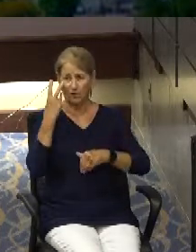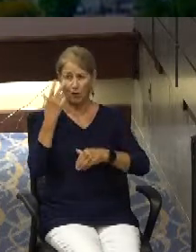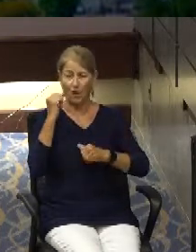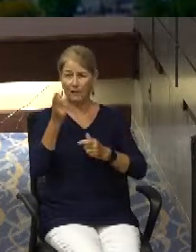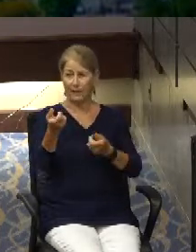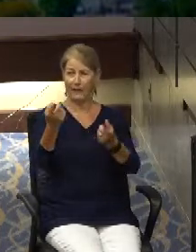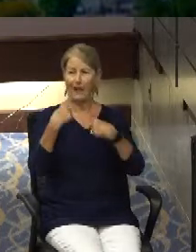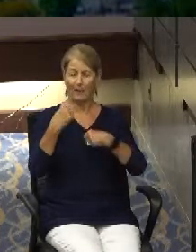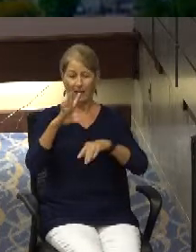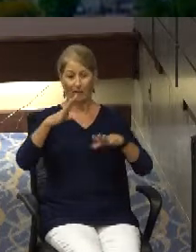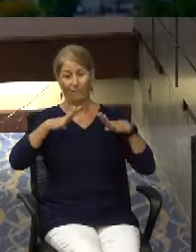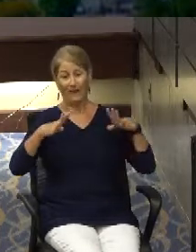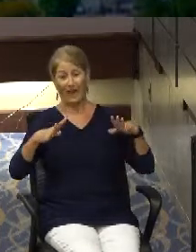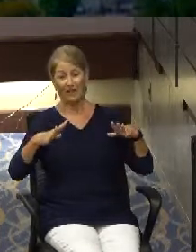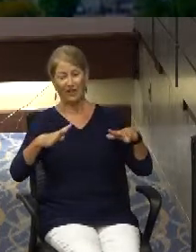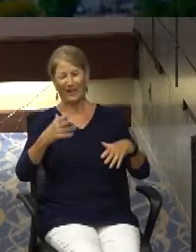vacation.